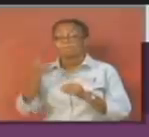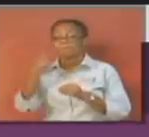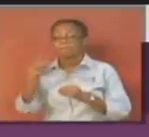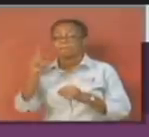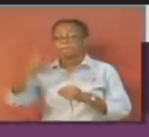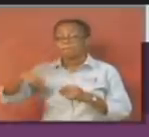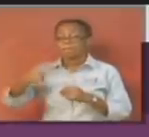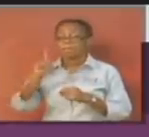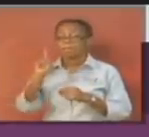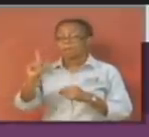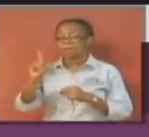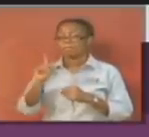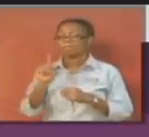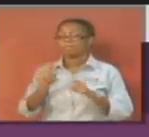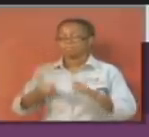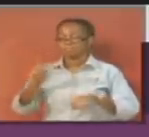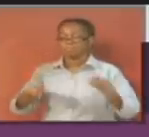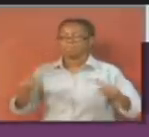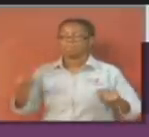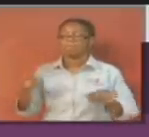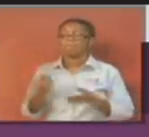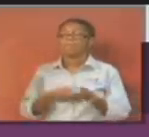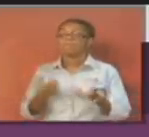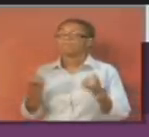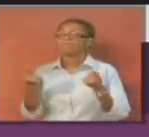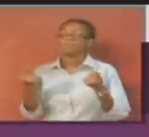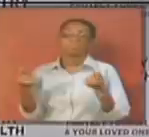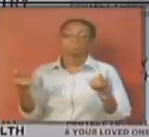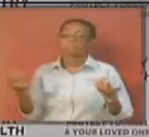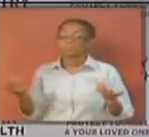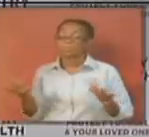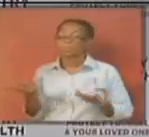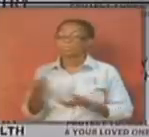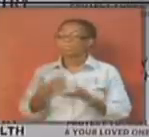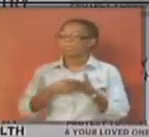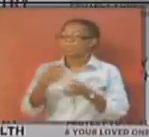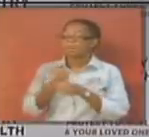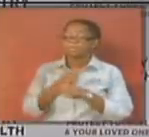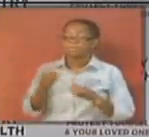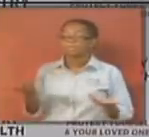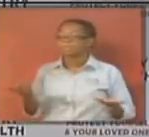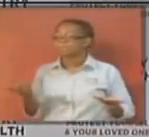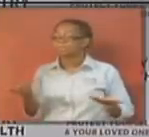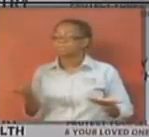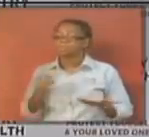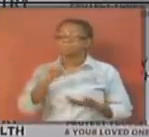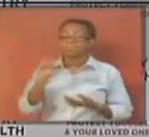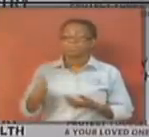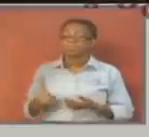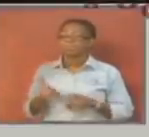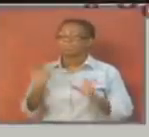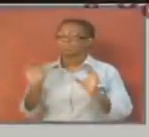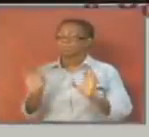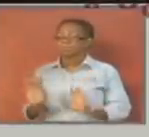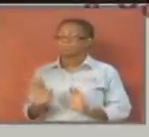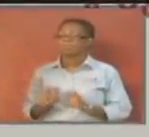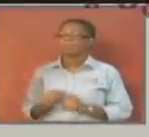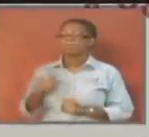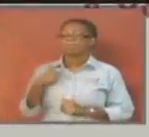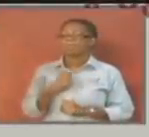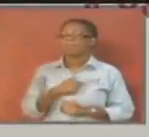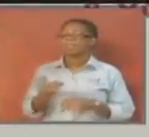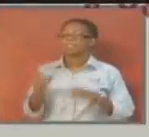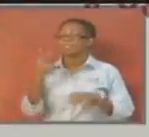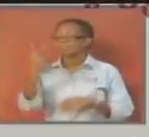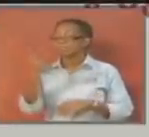truly within the population? Well, basically we do two things when we do testing of that nature. So